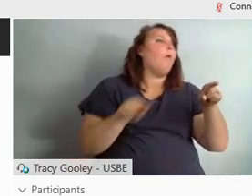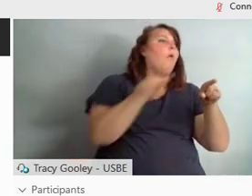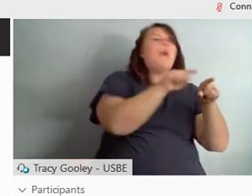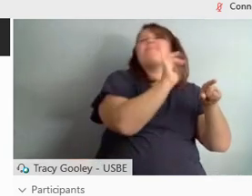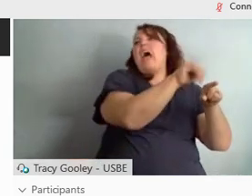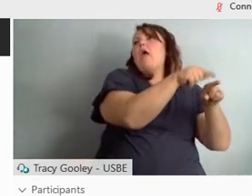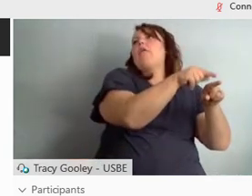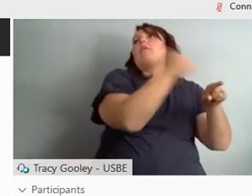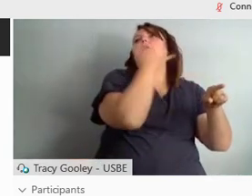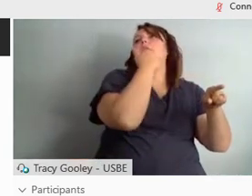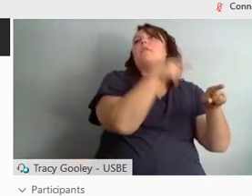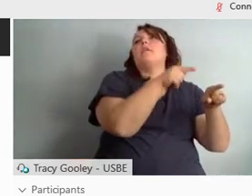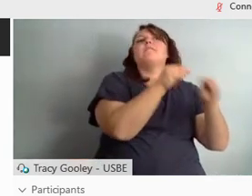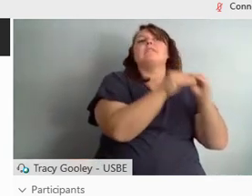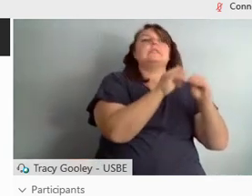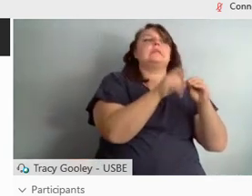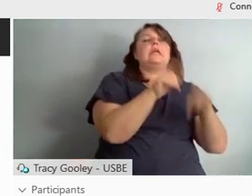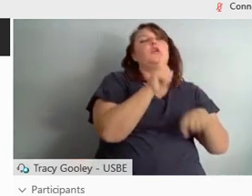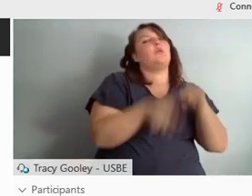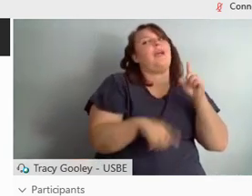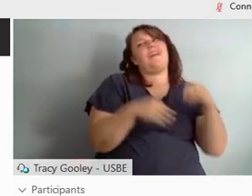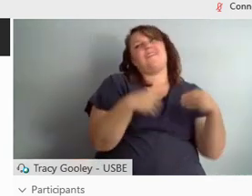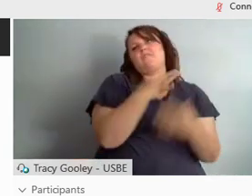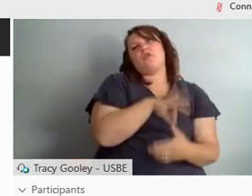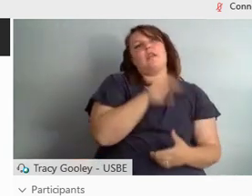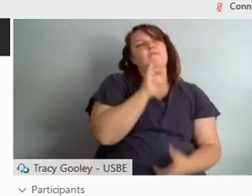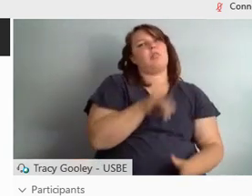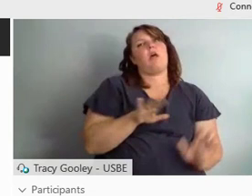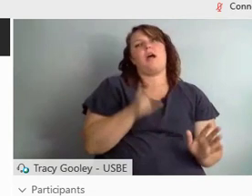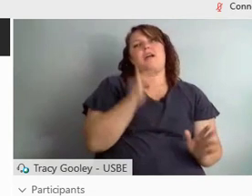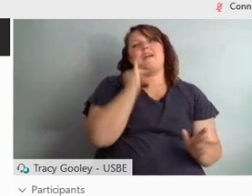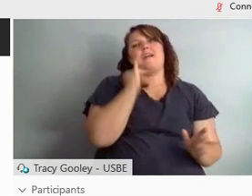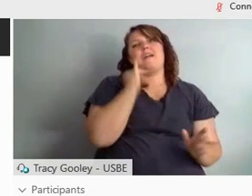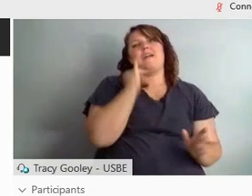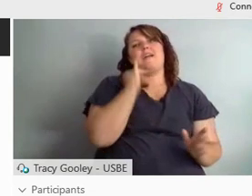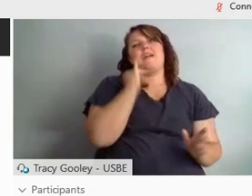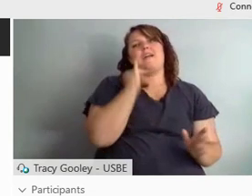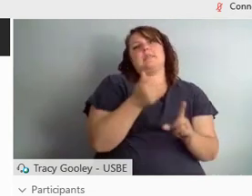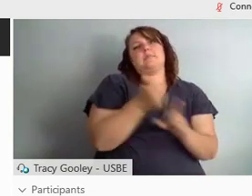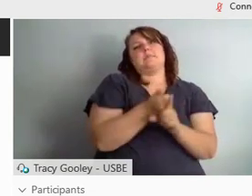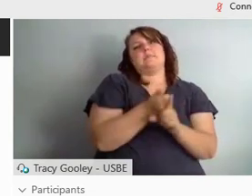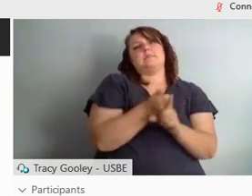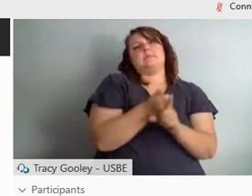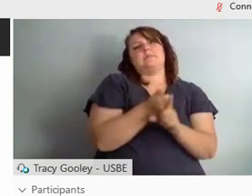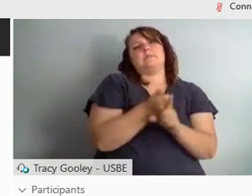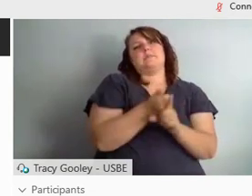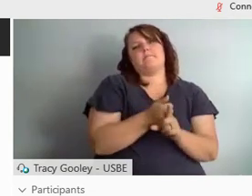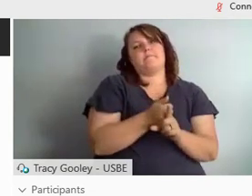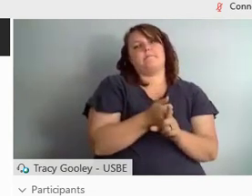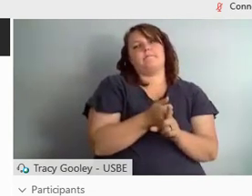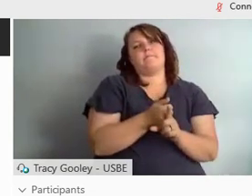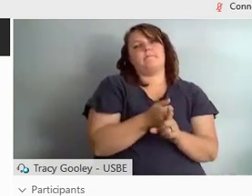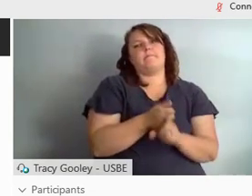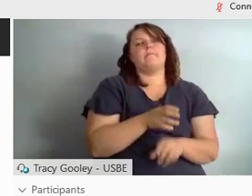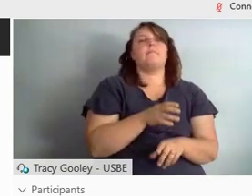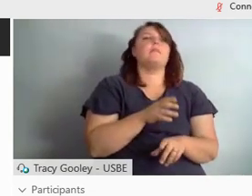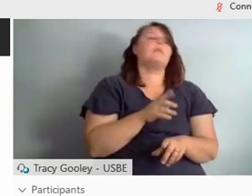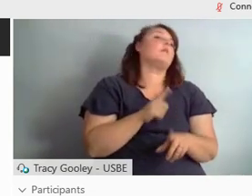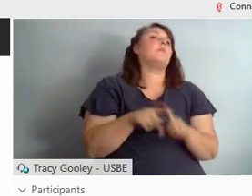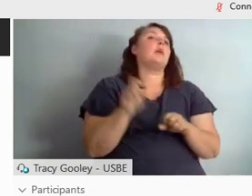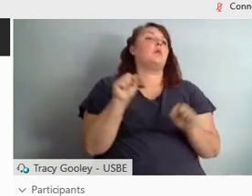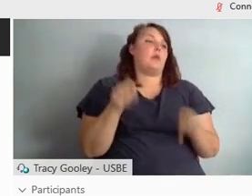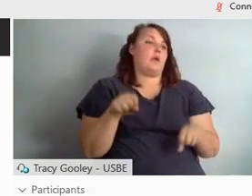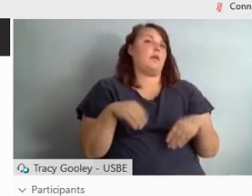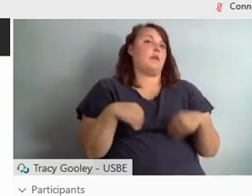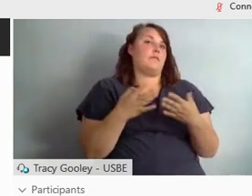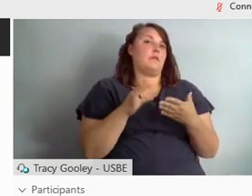the D sound, you can't go back and give them credit for the sound for the letter B, but you can